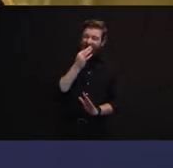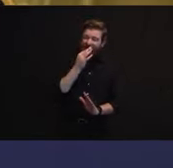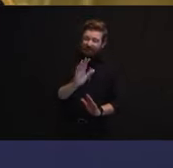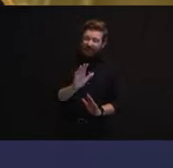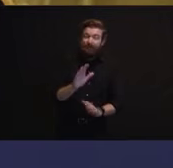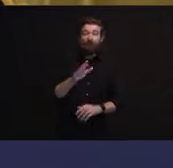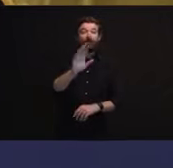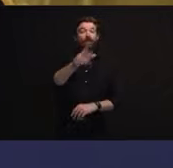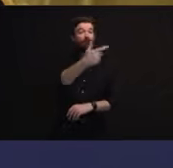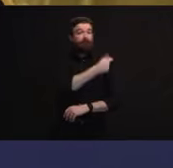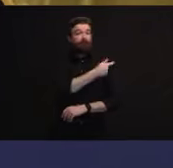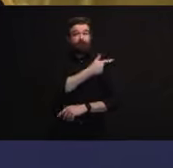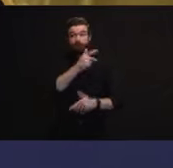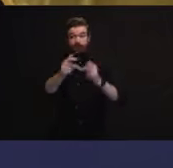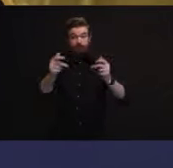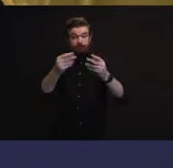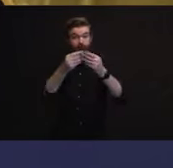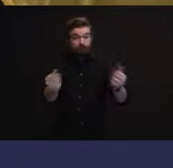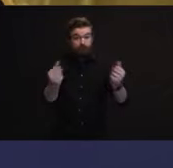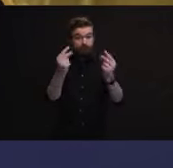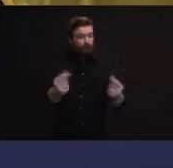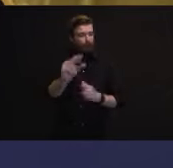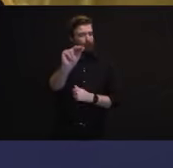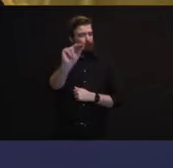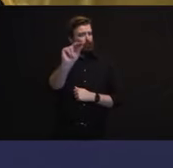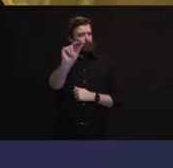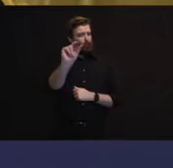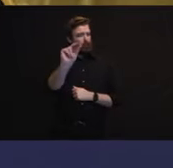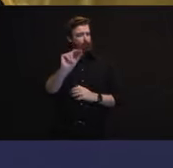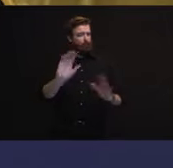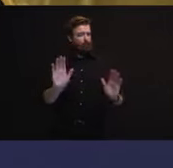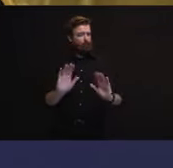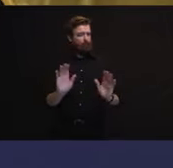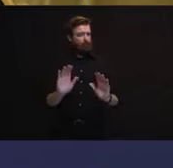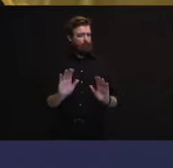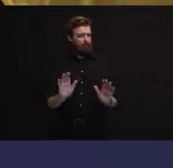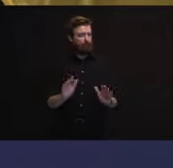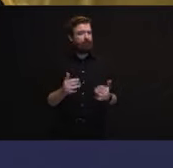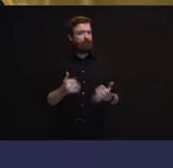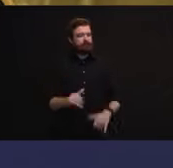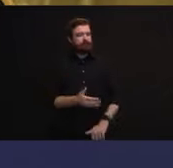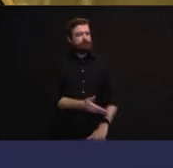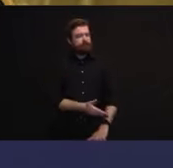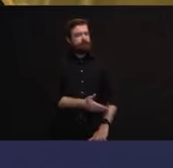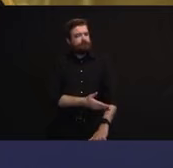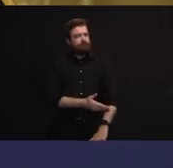Tina will correct me if she chooses to. Looks like she's not going to correct me. Thank you. Elise.